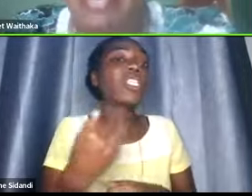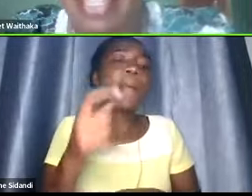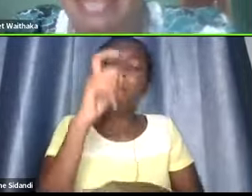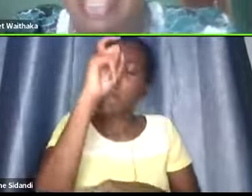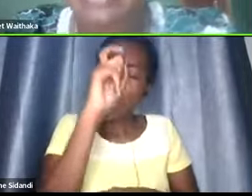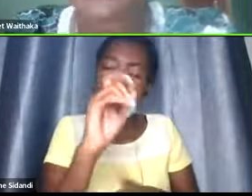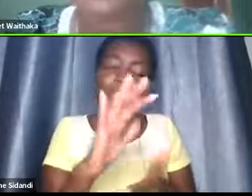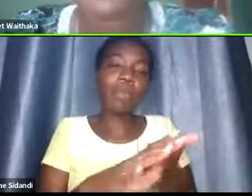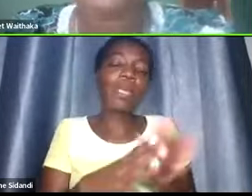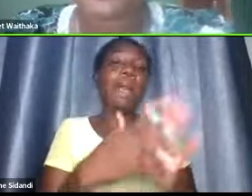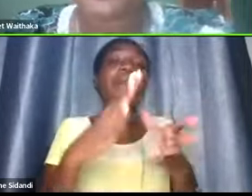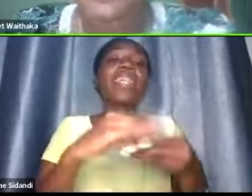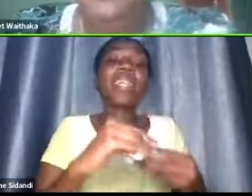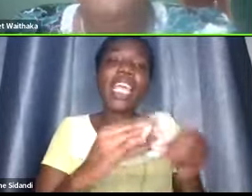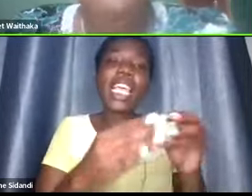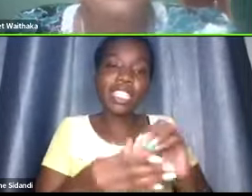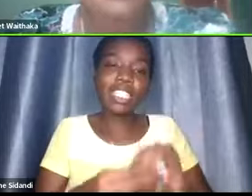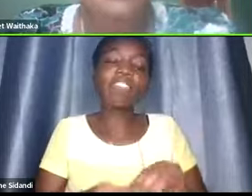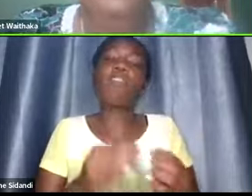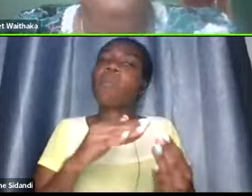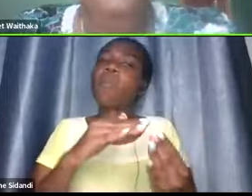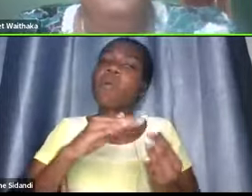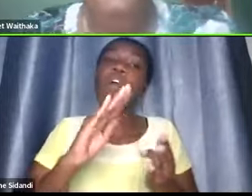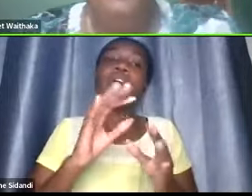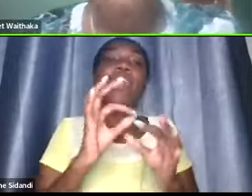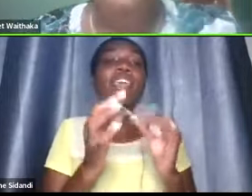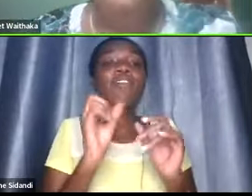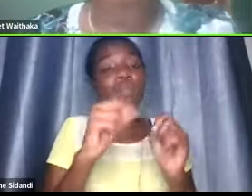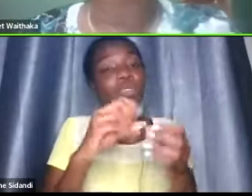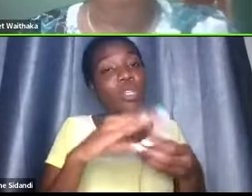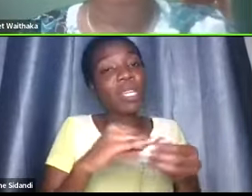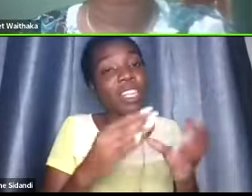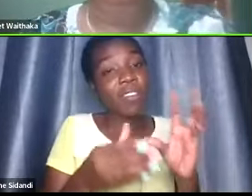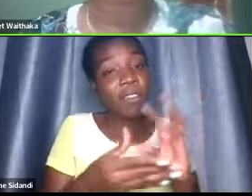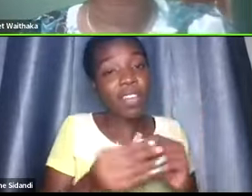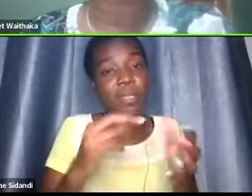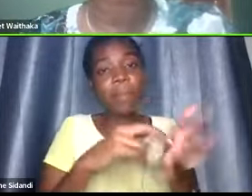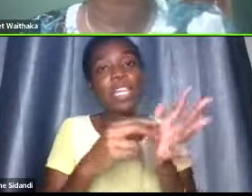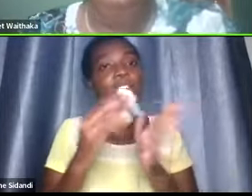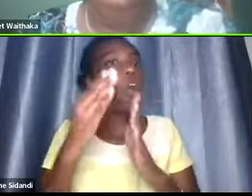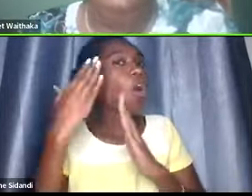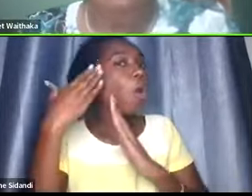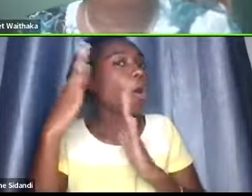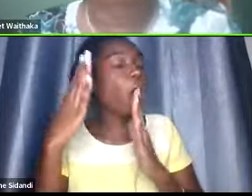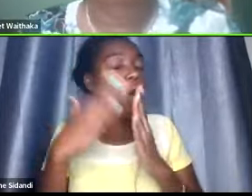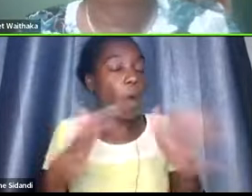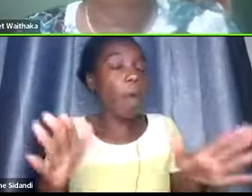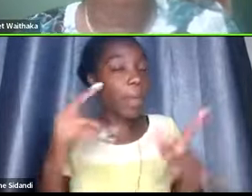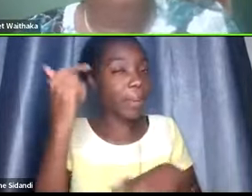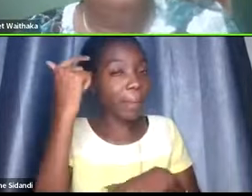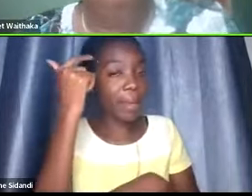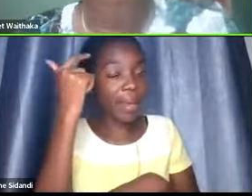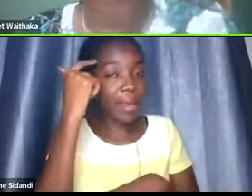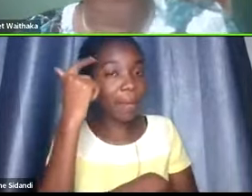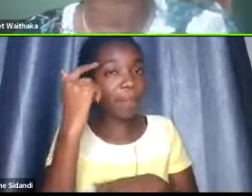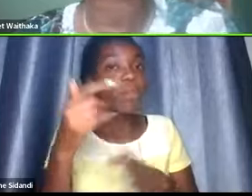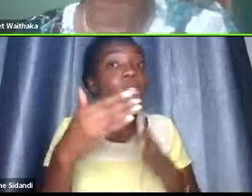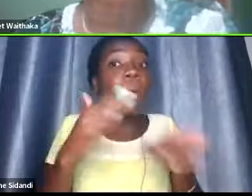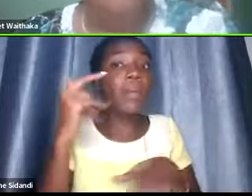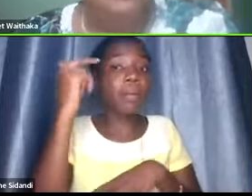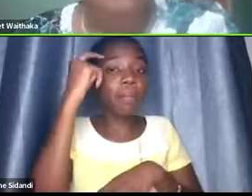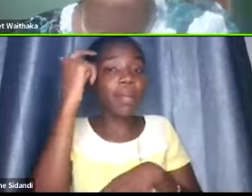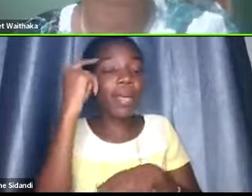innovative as much as possible. If they are able to innovate, we open their minds, and especially if you let them, you open their minds so that they